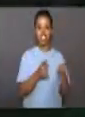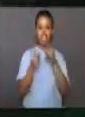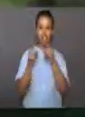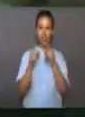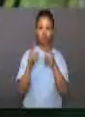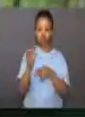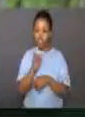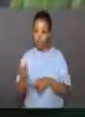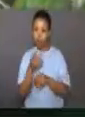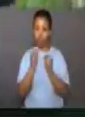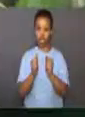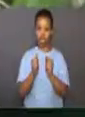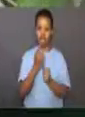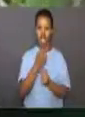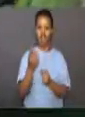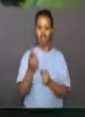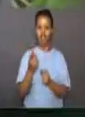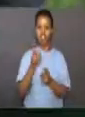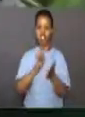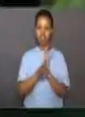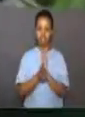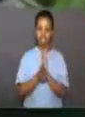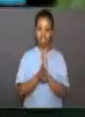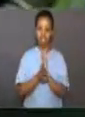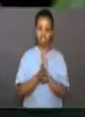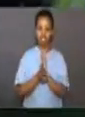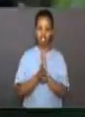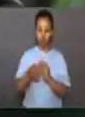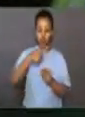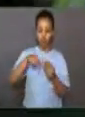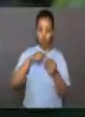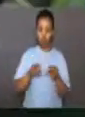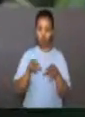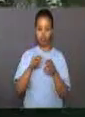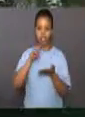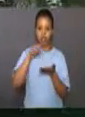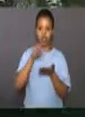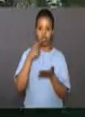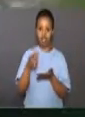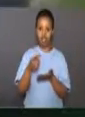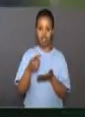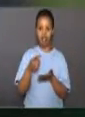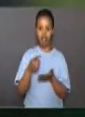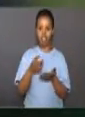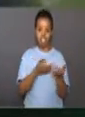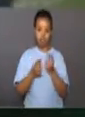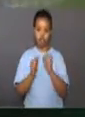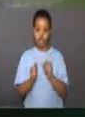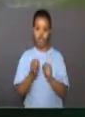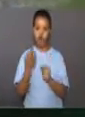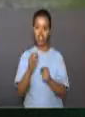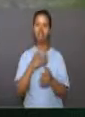may be similar, such as they may hop around or sing a song to their potential